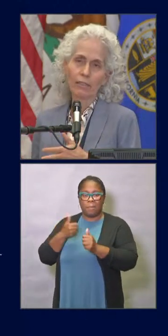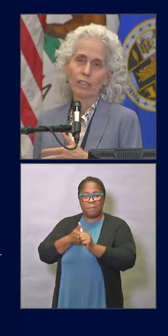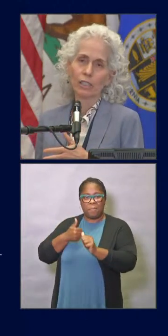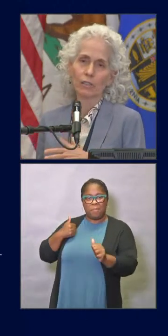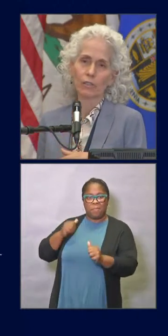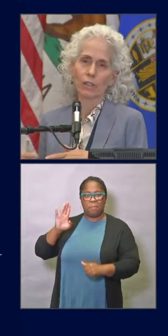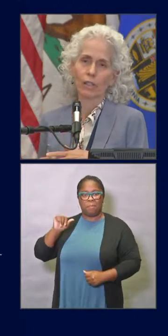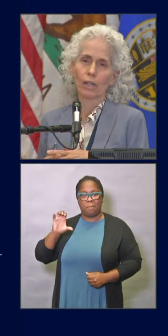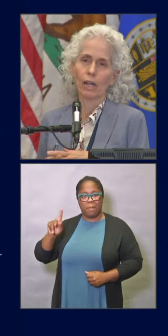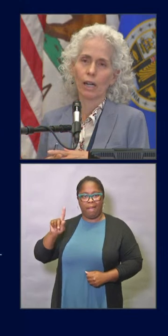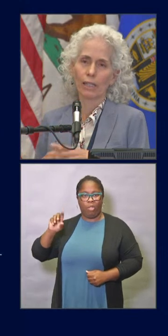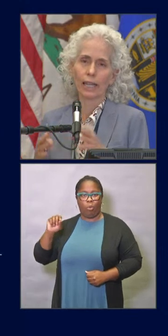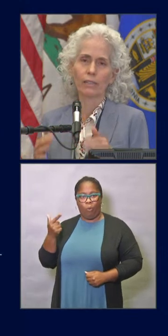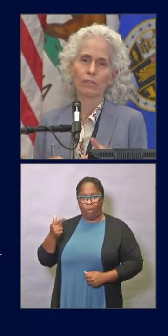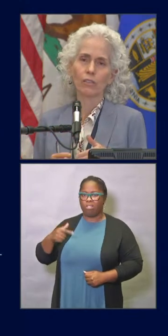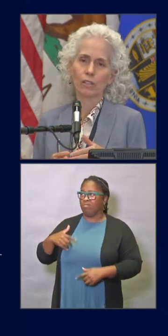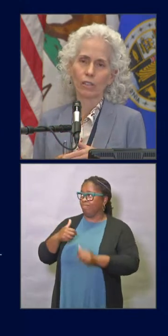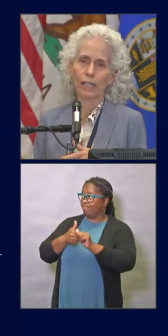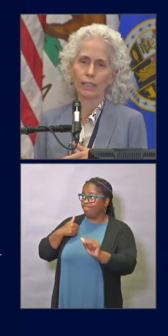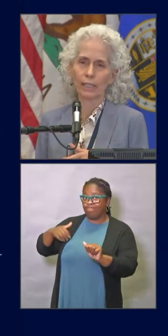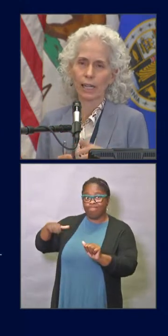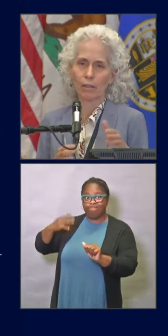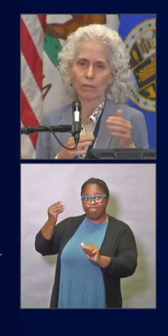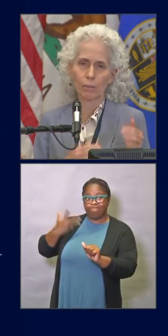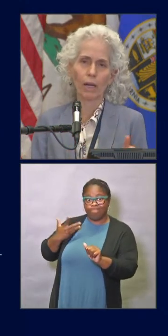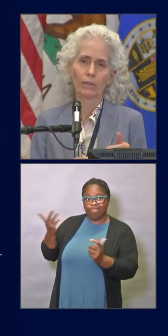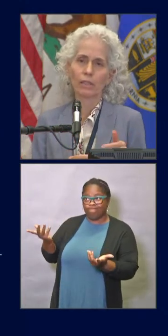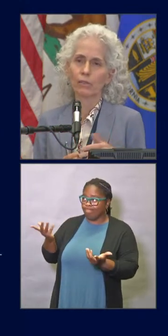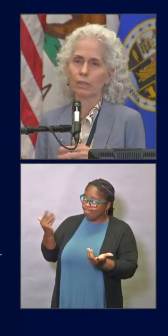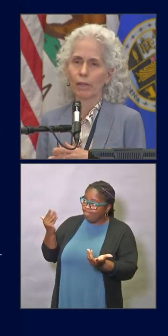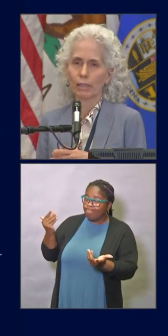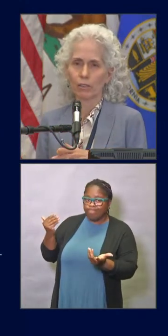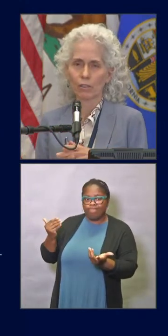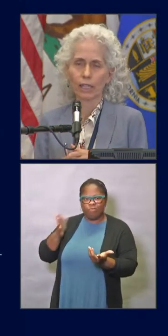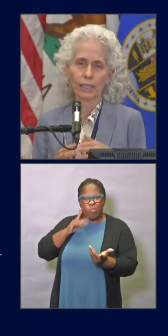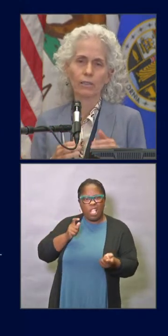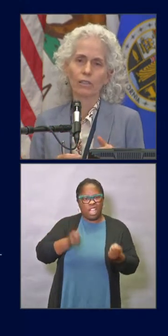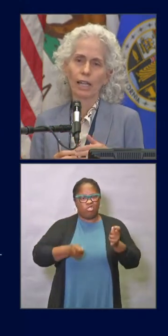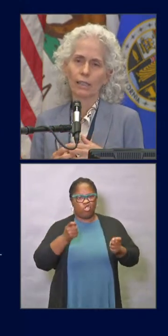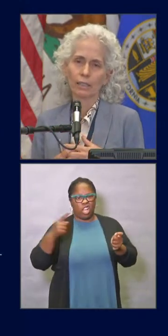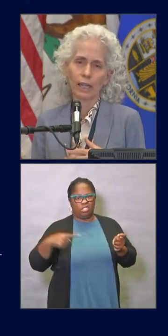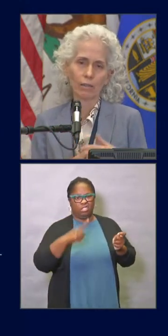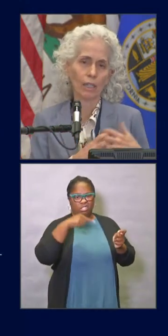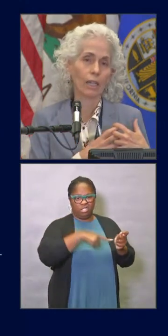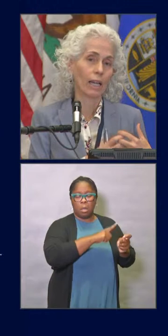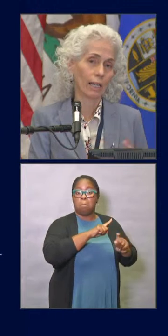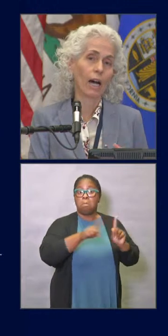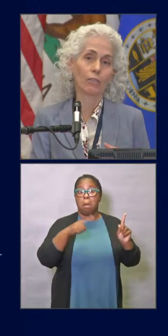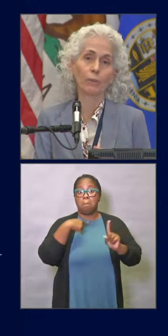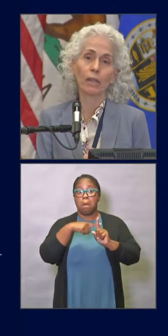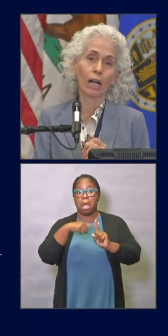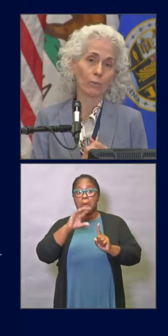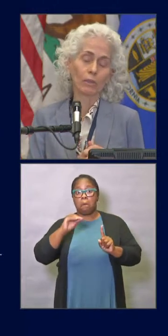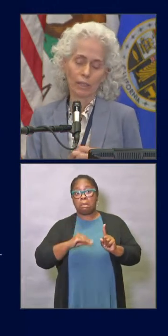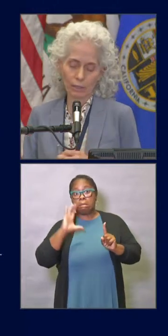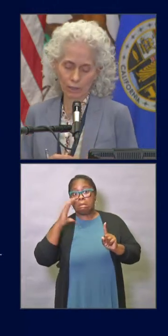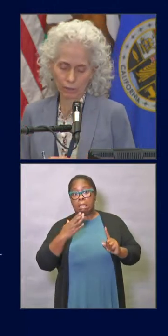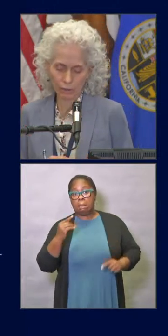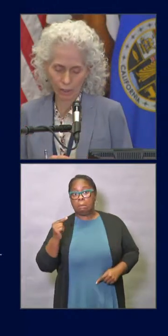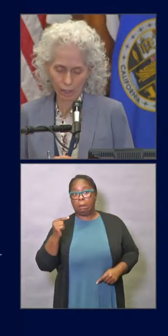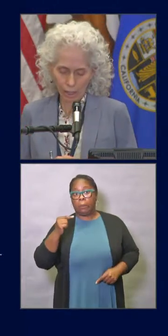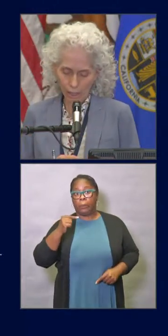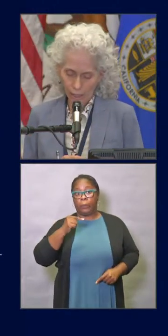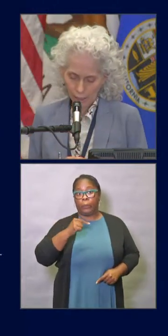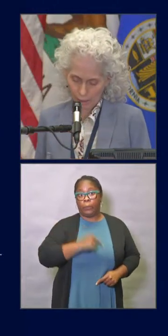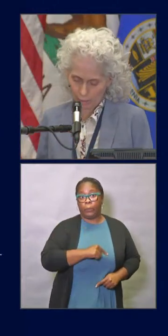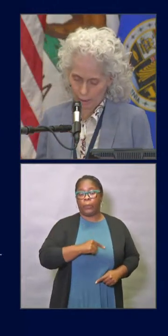the pattern is cases are slightly down, the positivity rate looks like it's slightly down, and